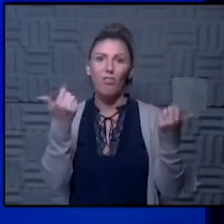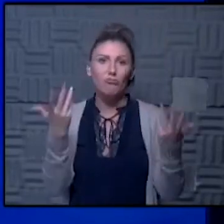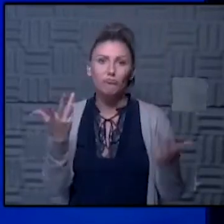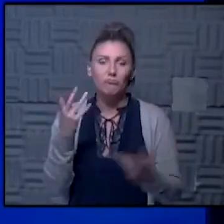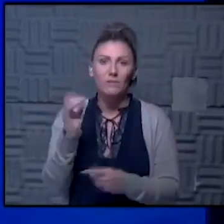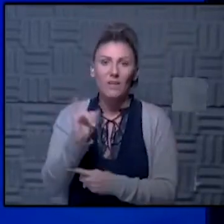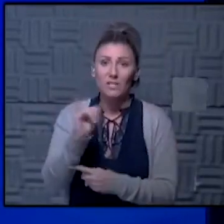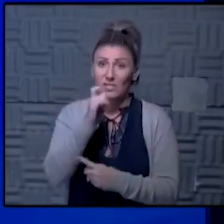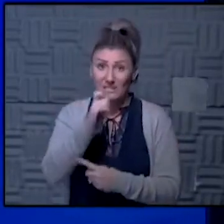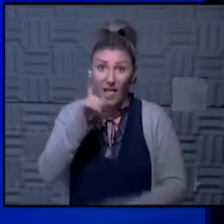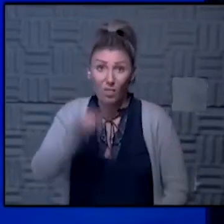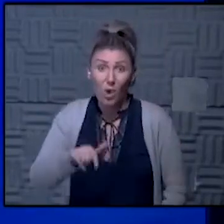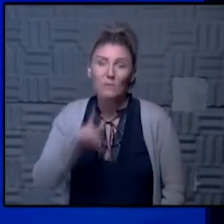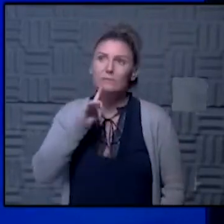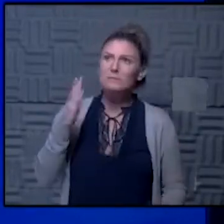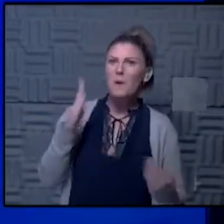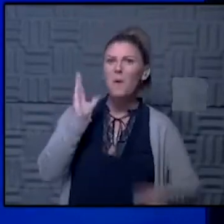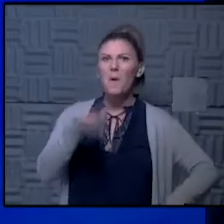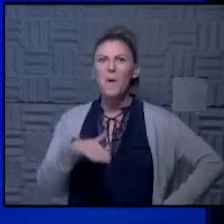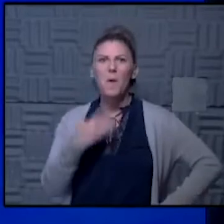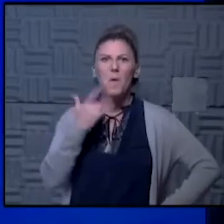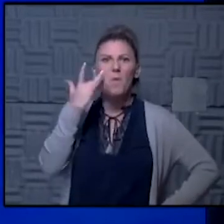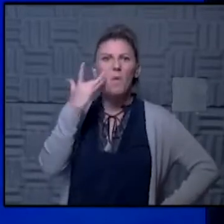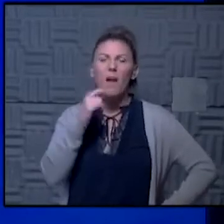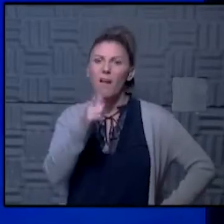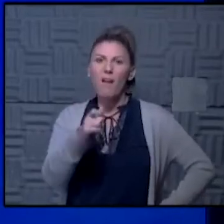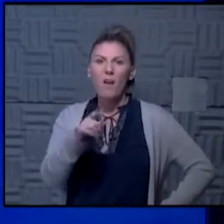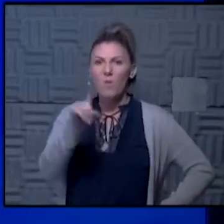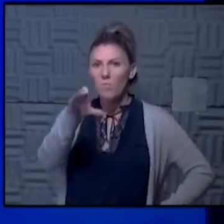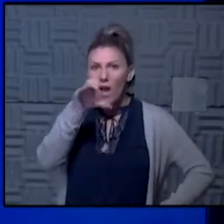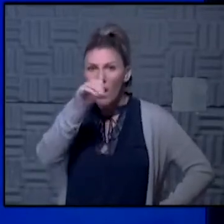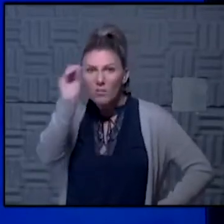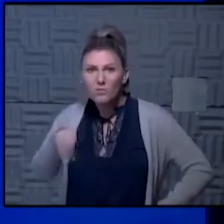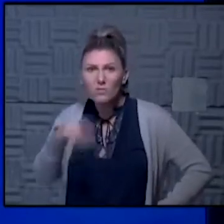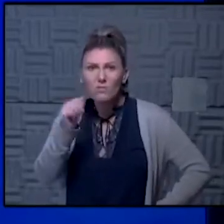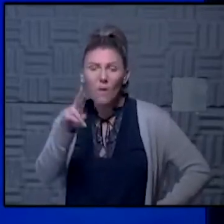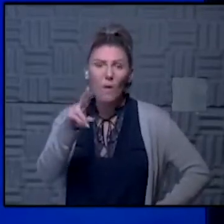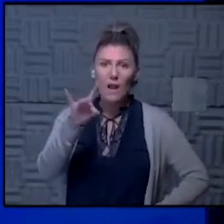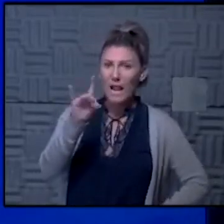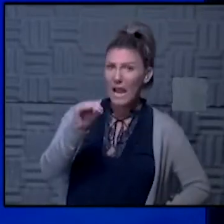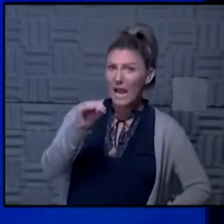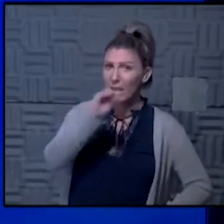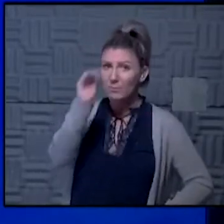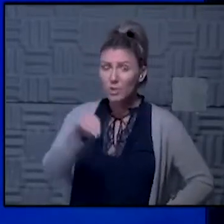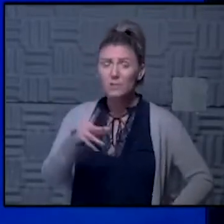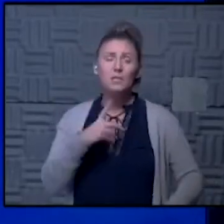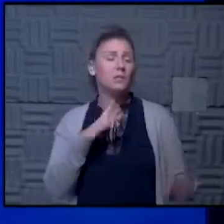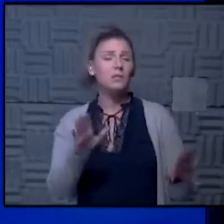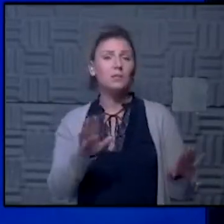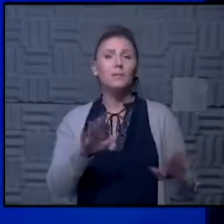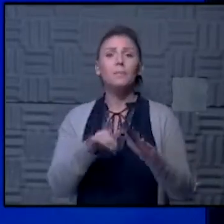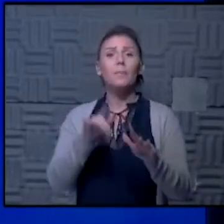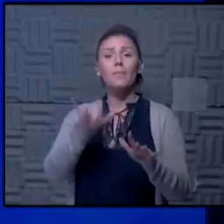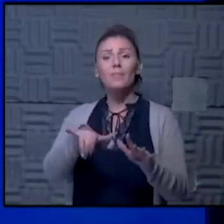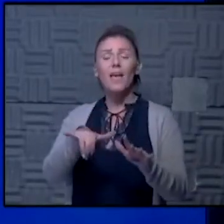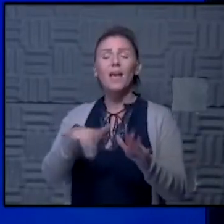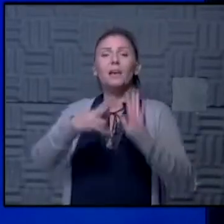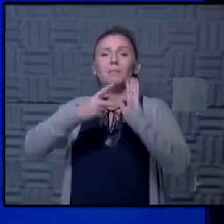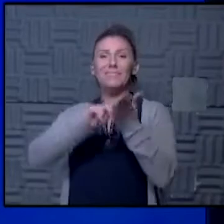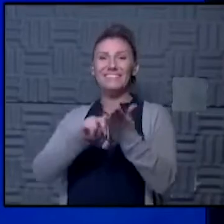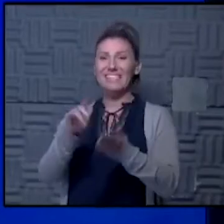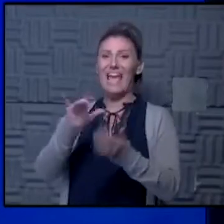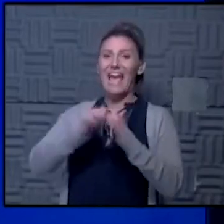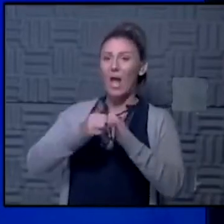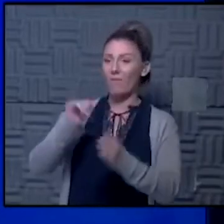low. In fact, it seems low. It seems like why not 100 or why not 80? But that really actually speaks to the infectiousness of